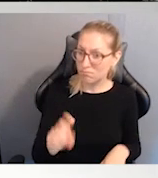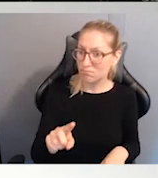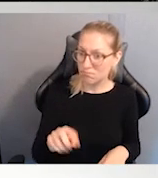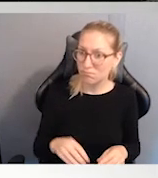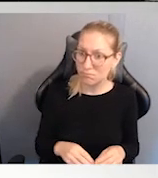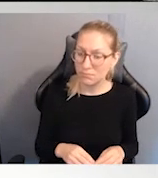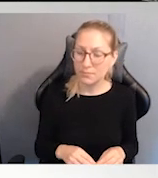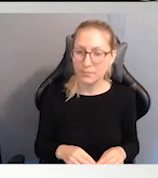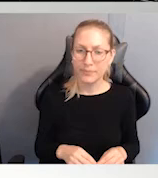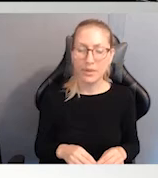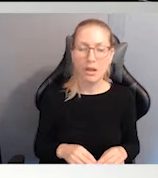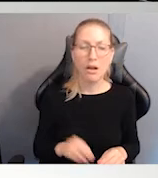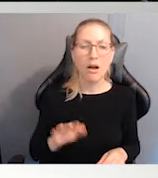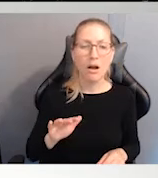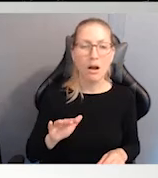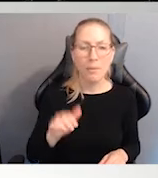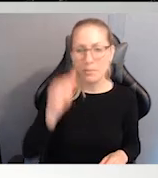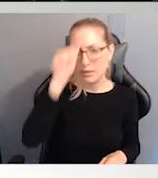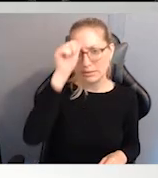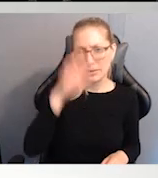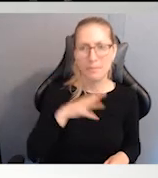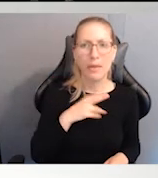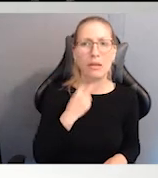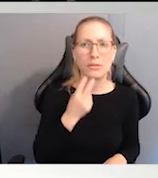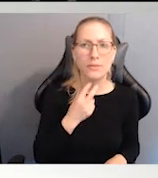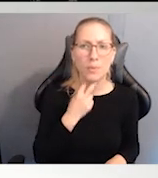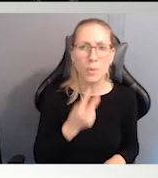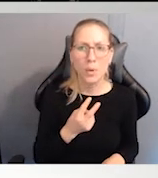actually, it's not.